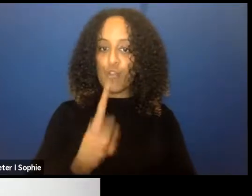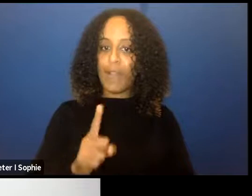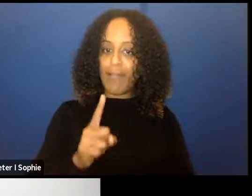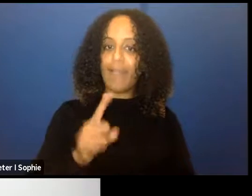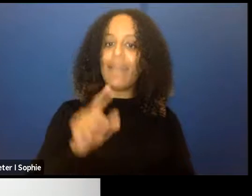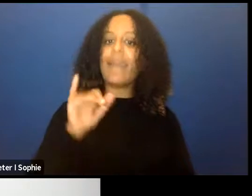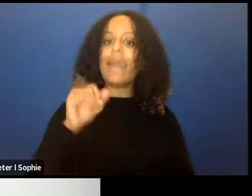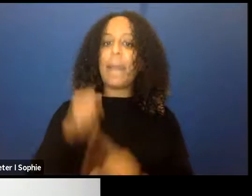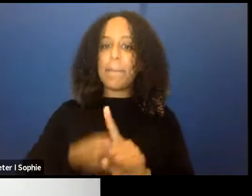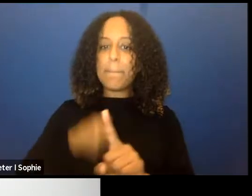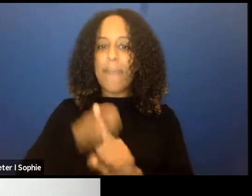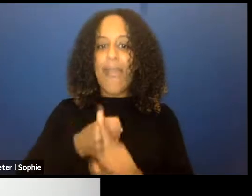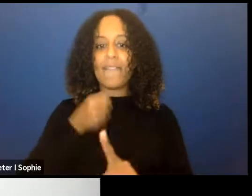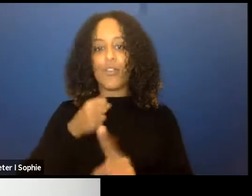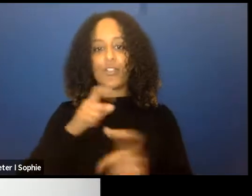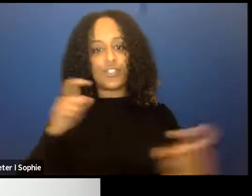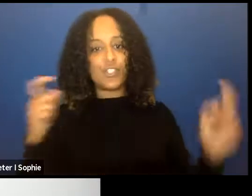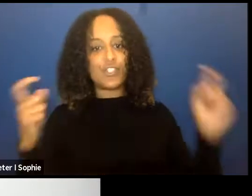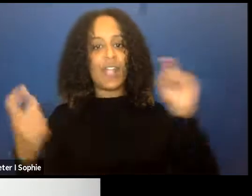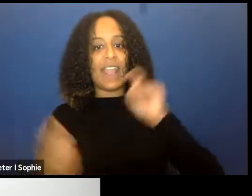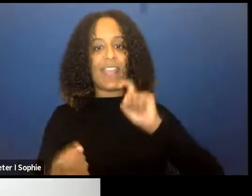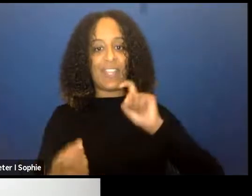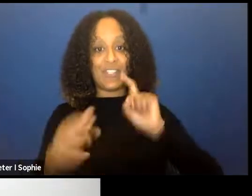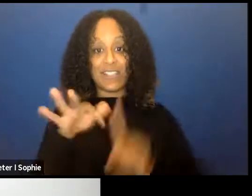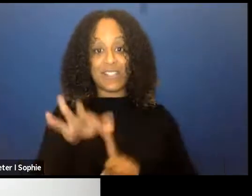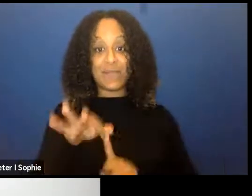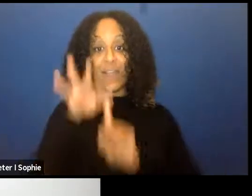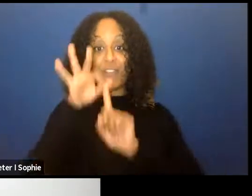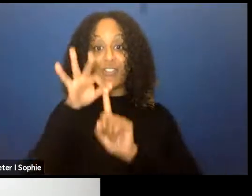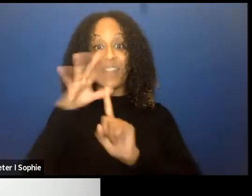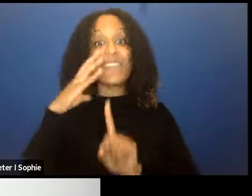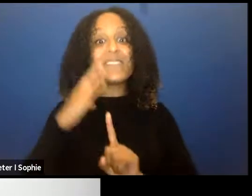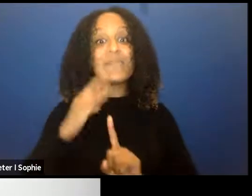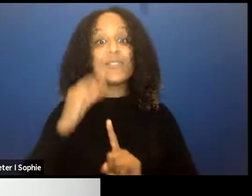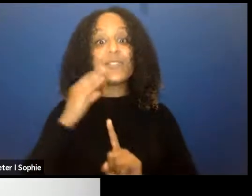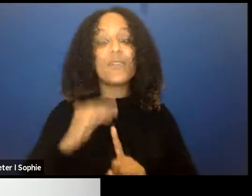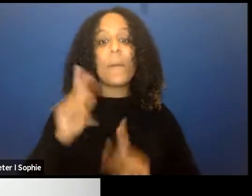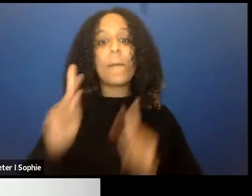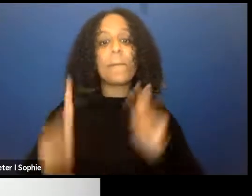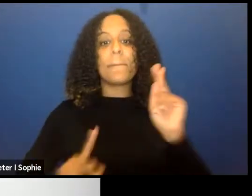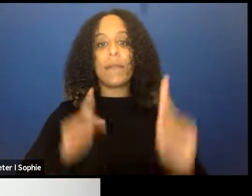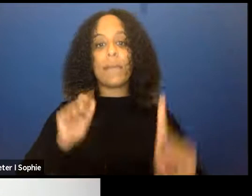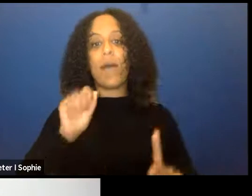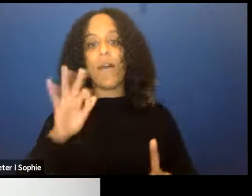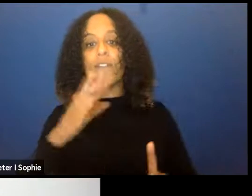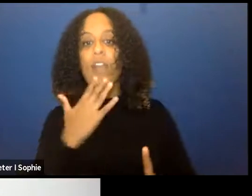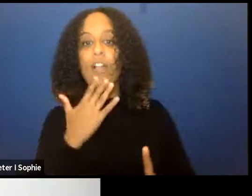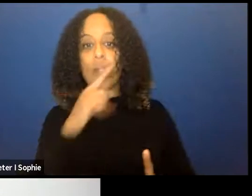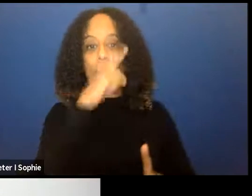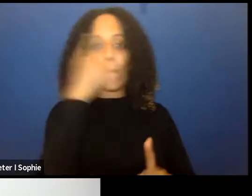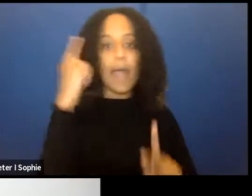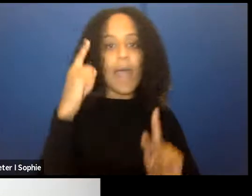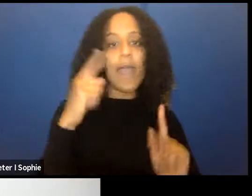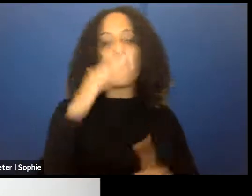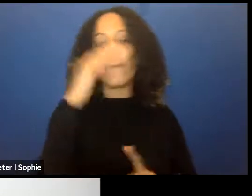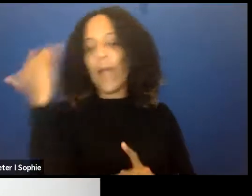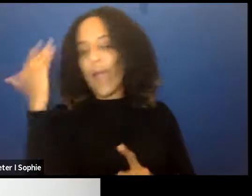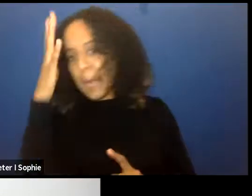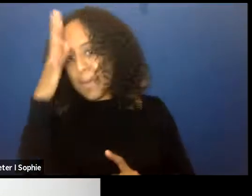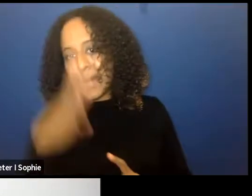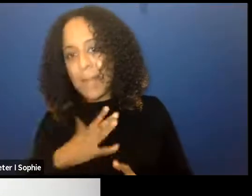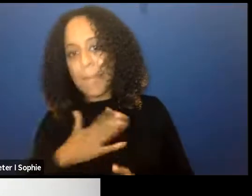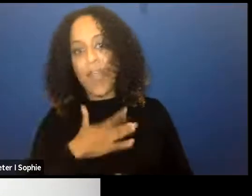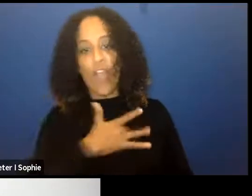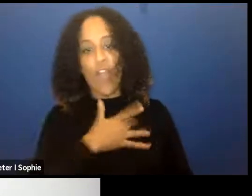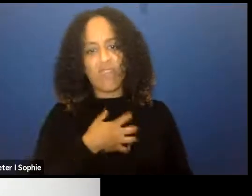impactful change, especially on the experiences of people of color, Black people, Black men. My heart